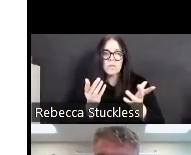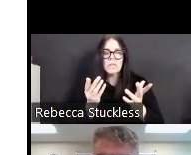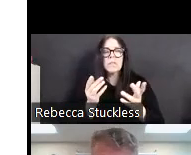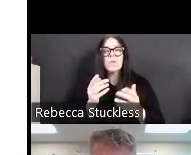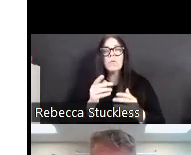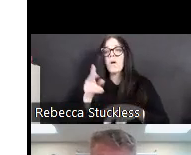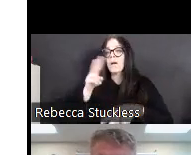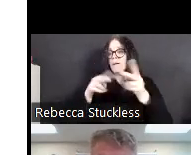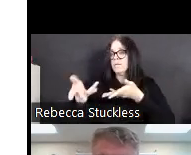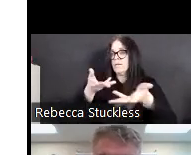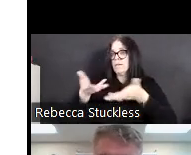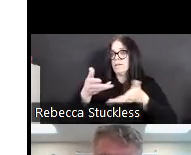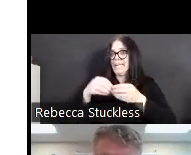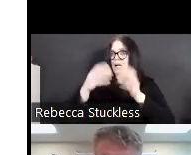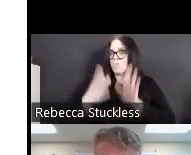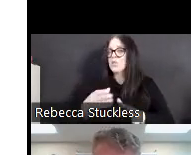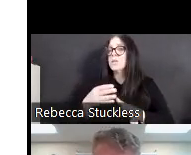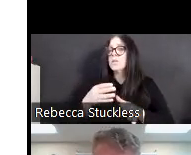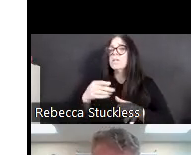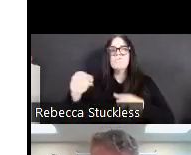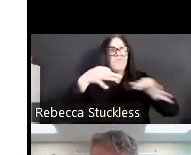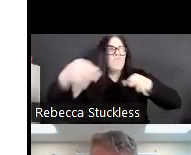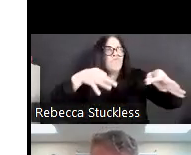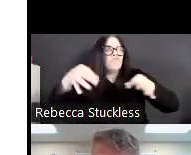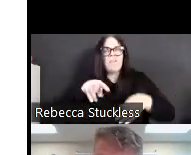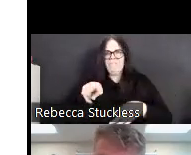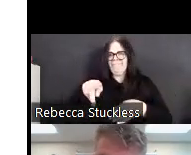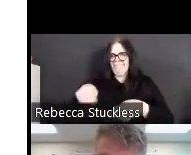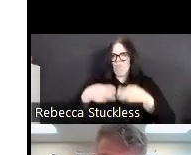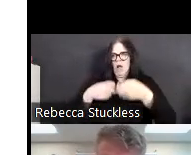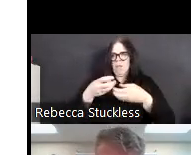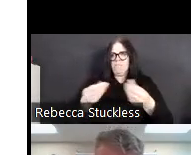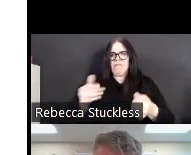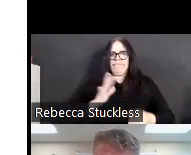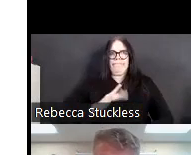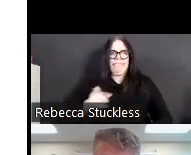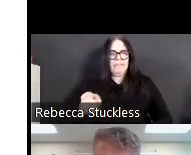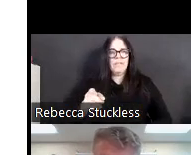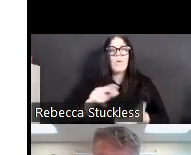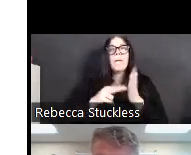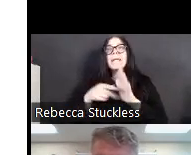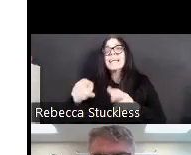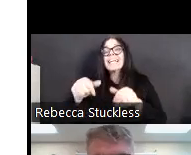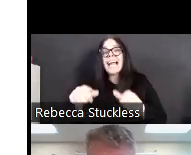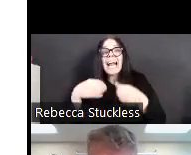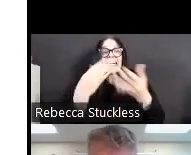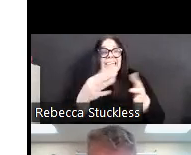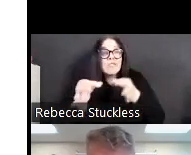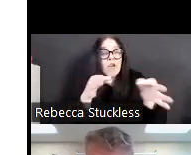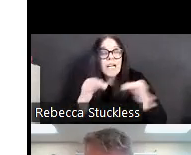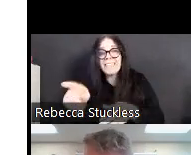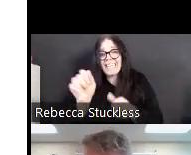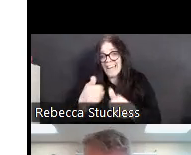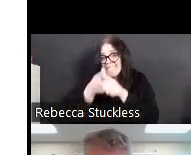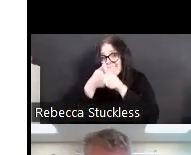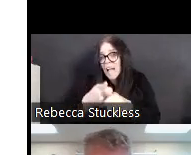problems really well by describing to you exactly what it is. So they might be the kind of person that can give directions really well and follow them really well